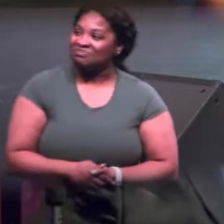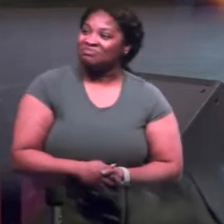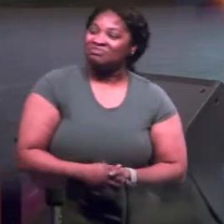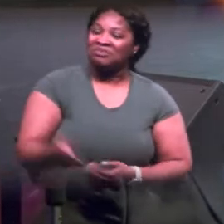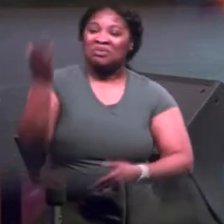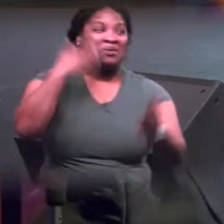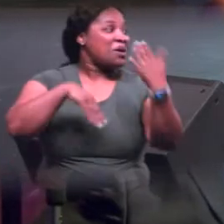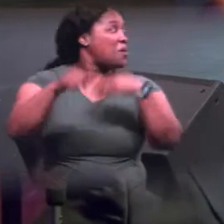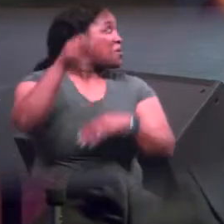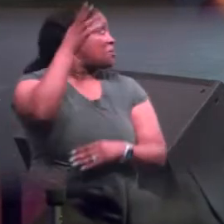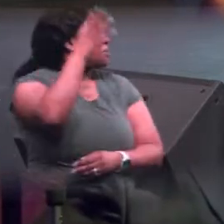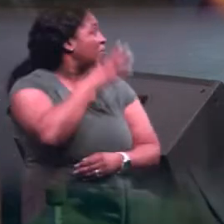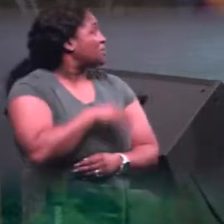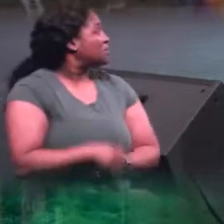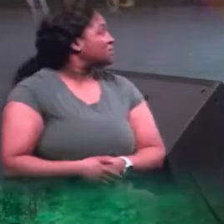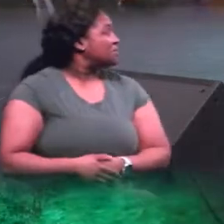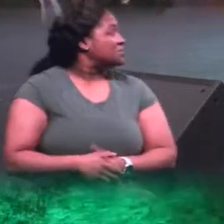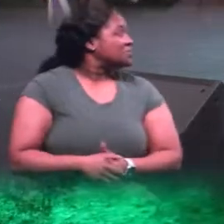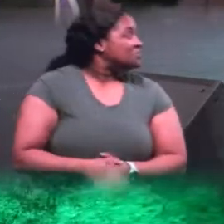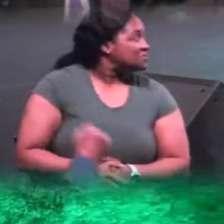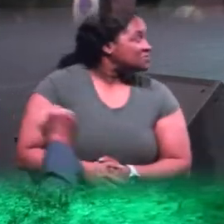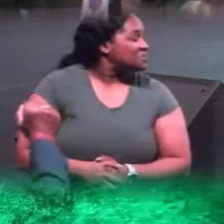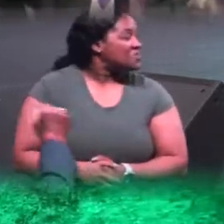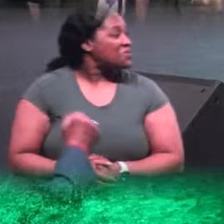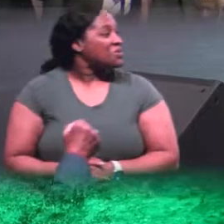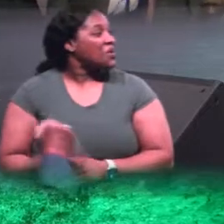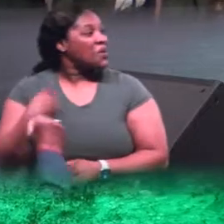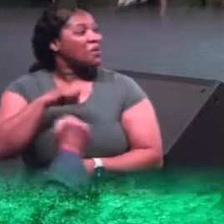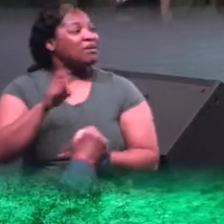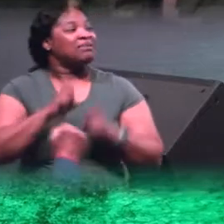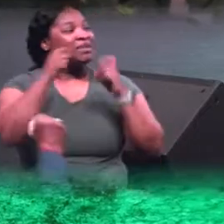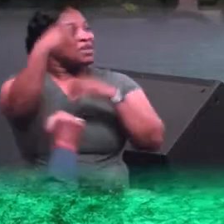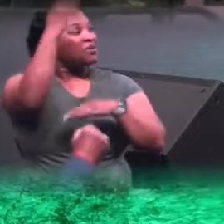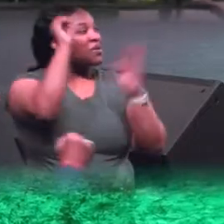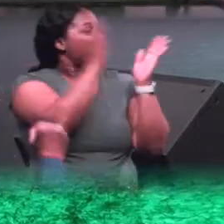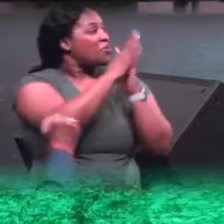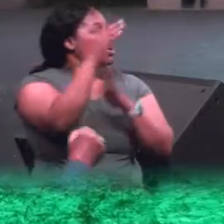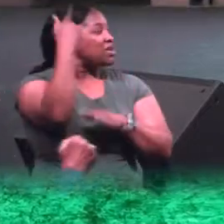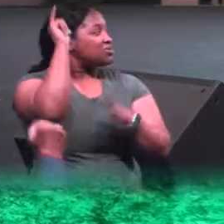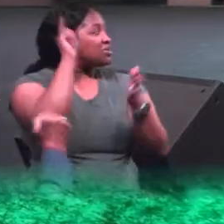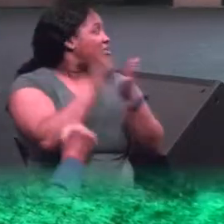Come on, man. Come on, man. We got to give God praise for that.